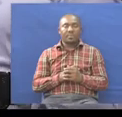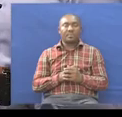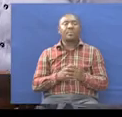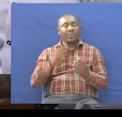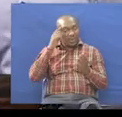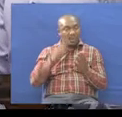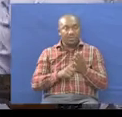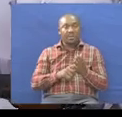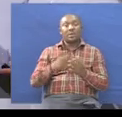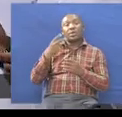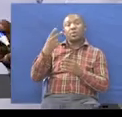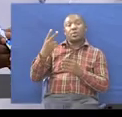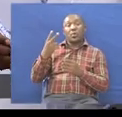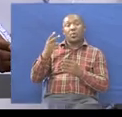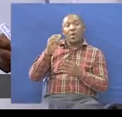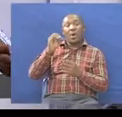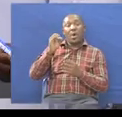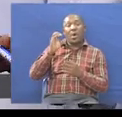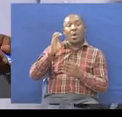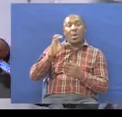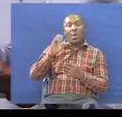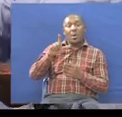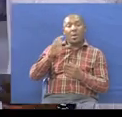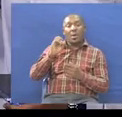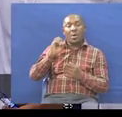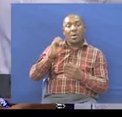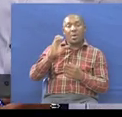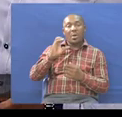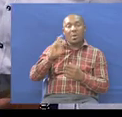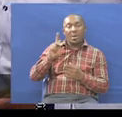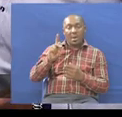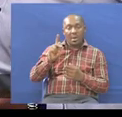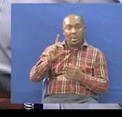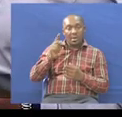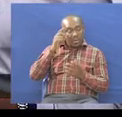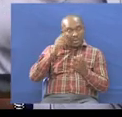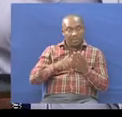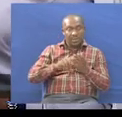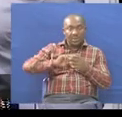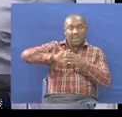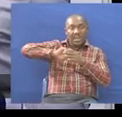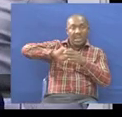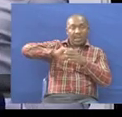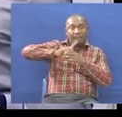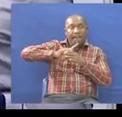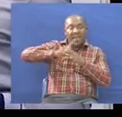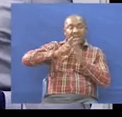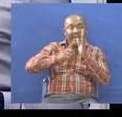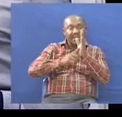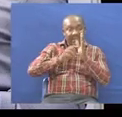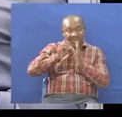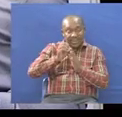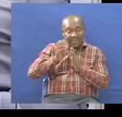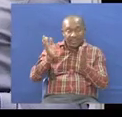It is 2 o'clock. This means the long arrow has completed its rotation